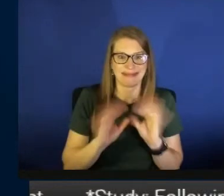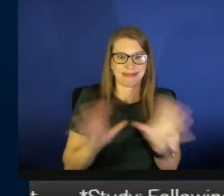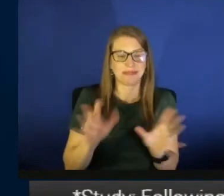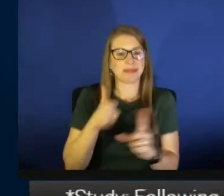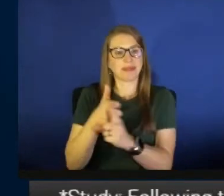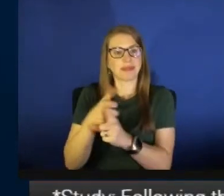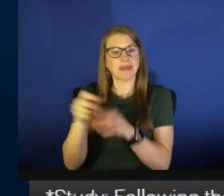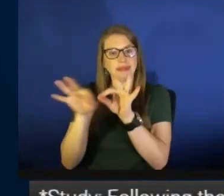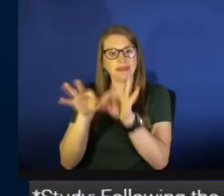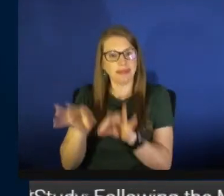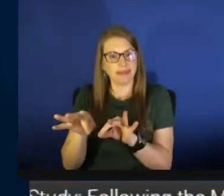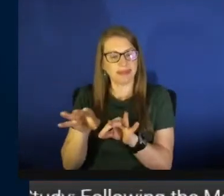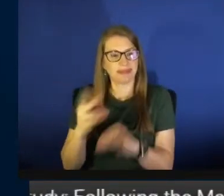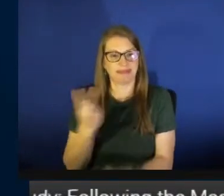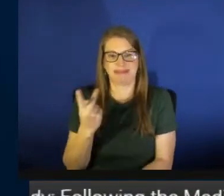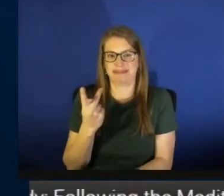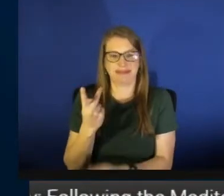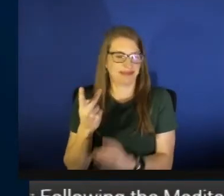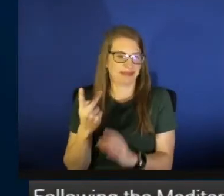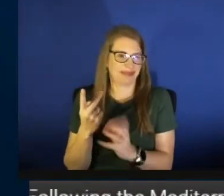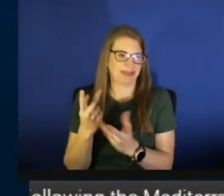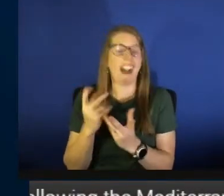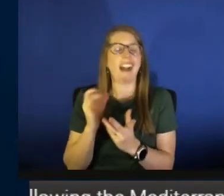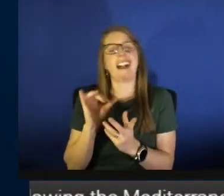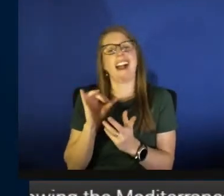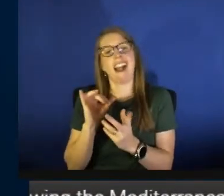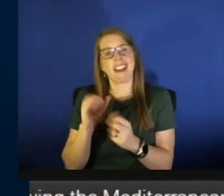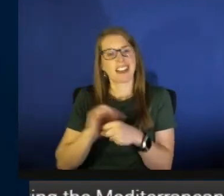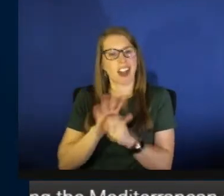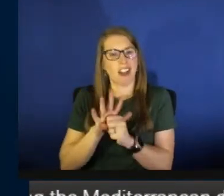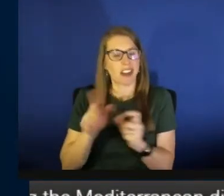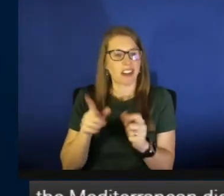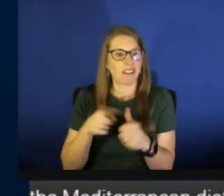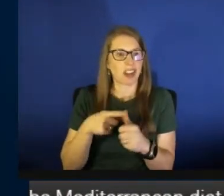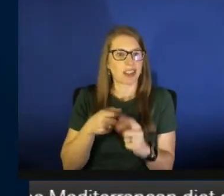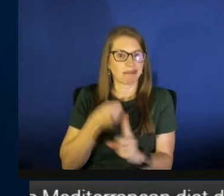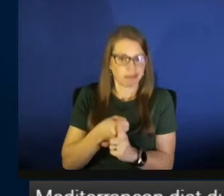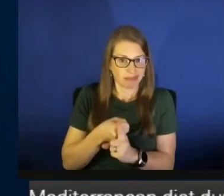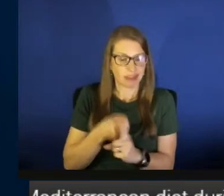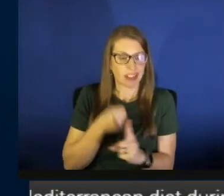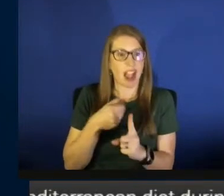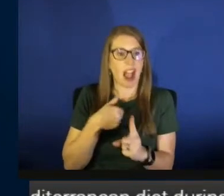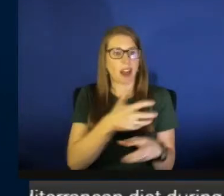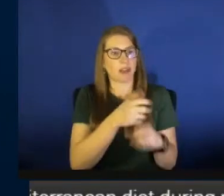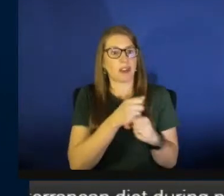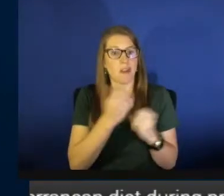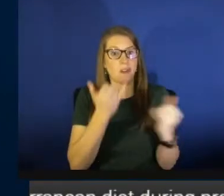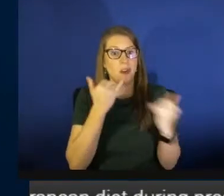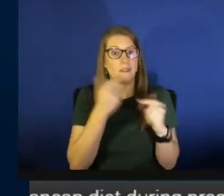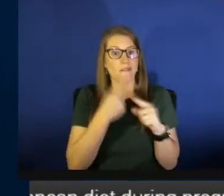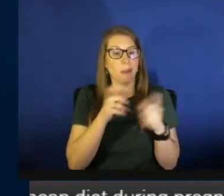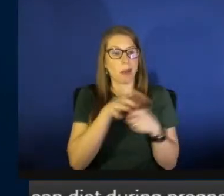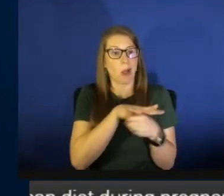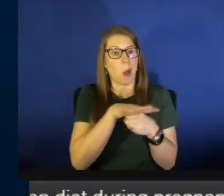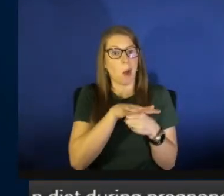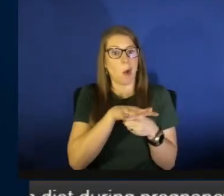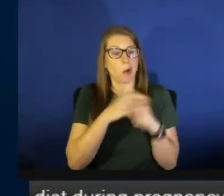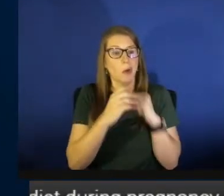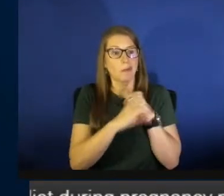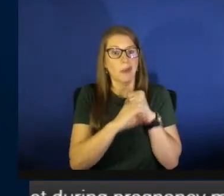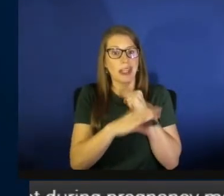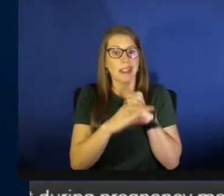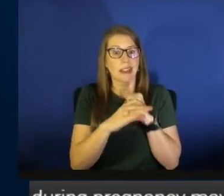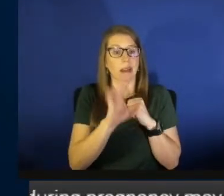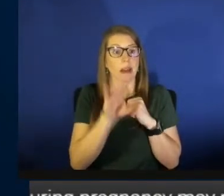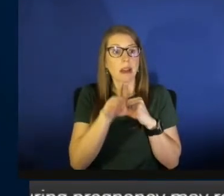first. COVID first came into our lives was when I received a couple of phone calls from our local media reporters saying, are